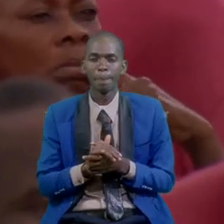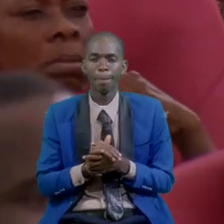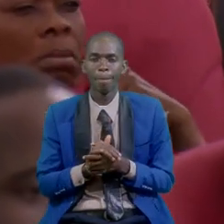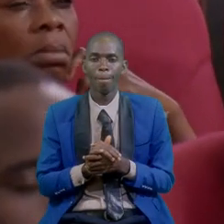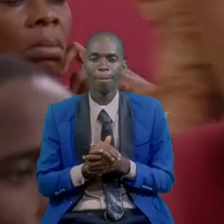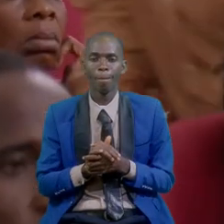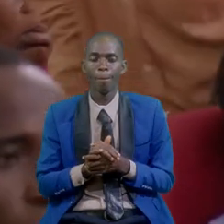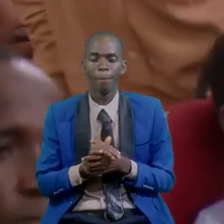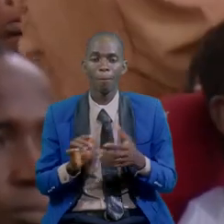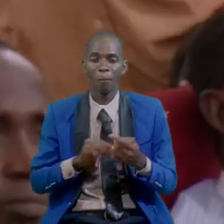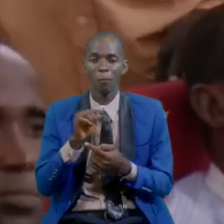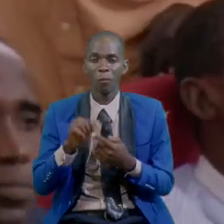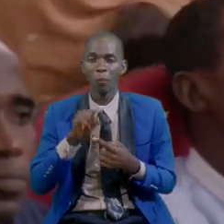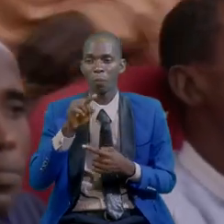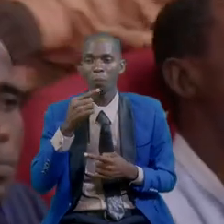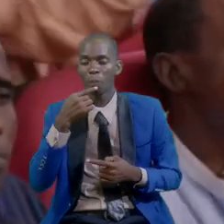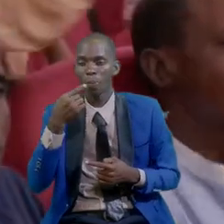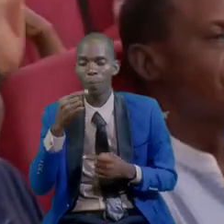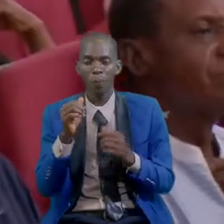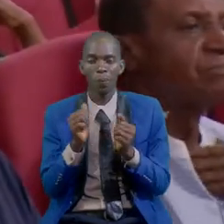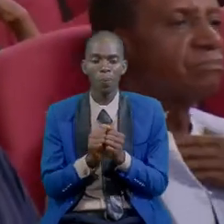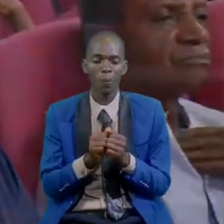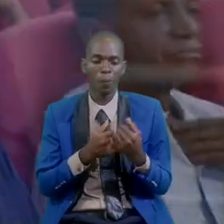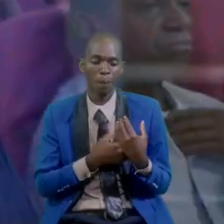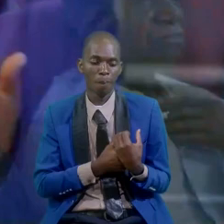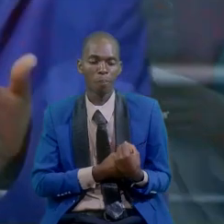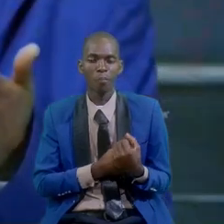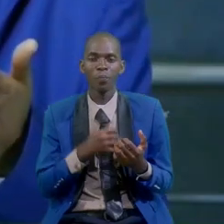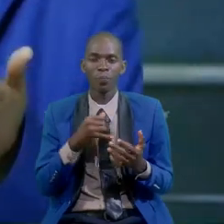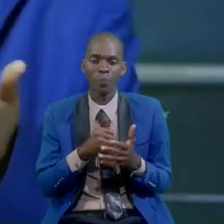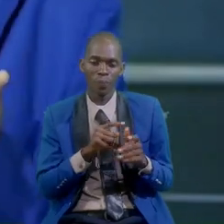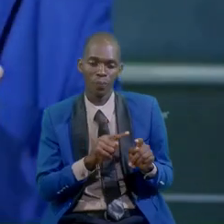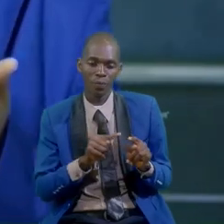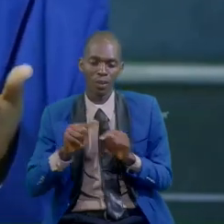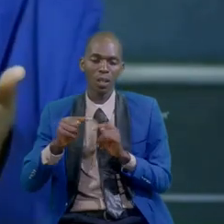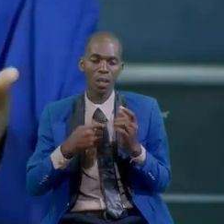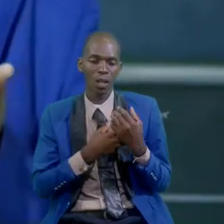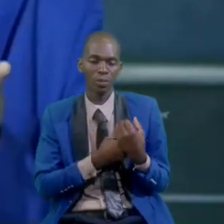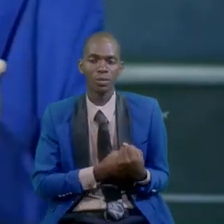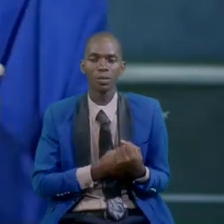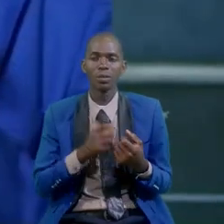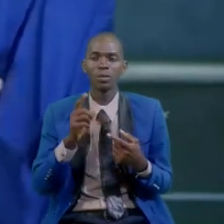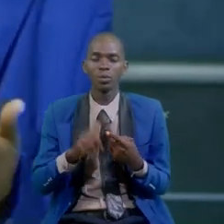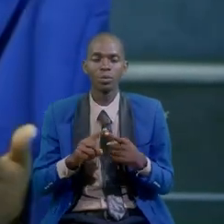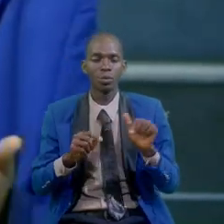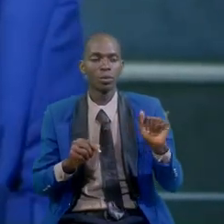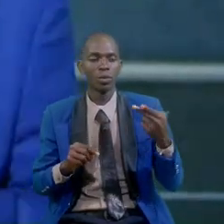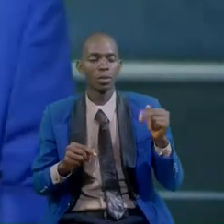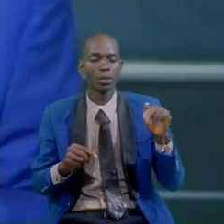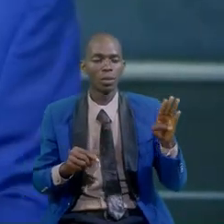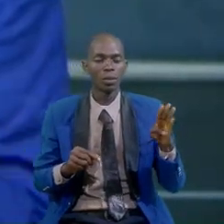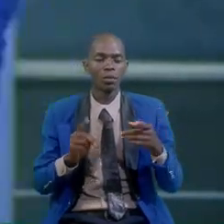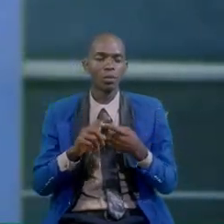Yeah. When you speak with confidence, it transfers confidence to Ahab, to the